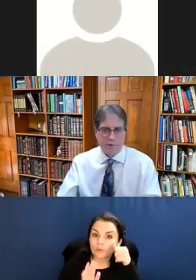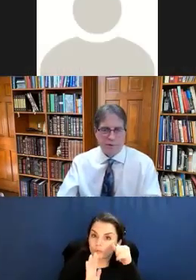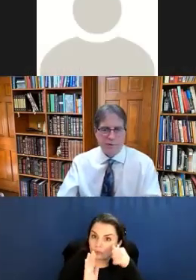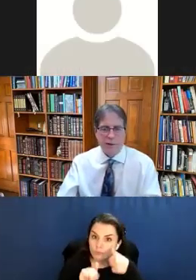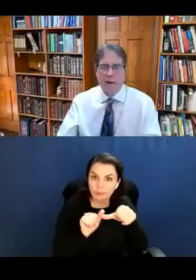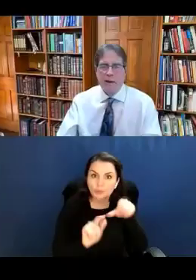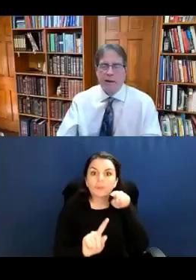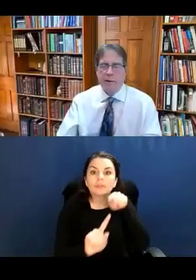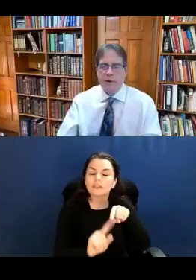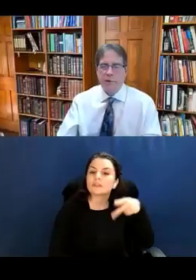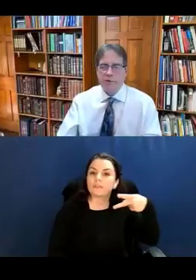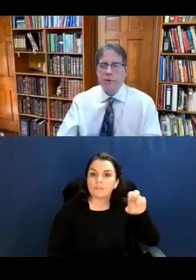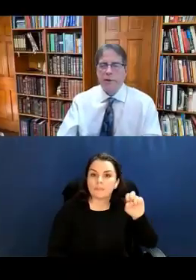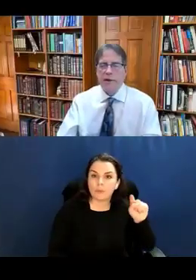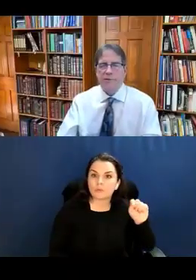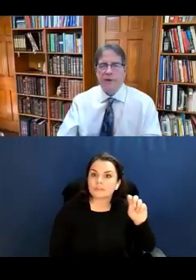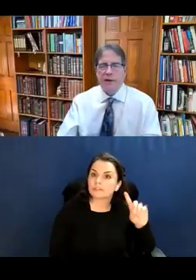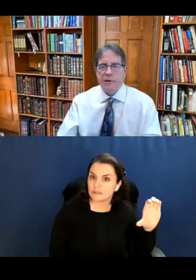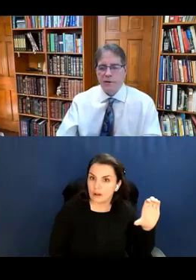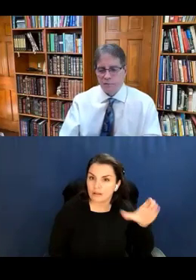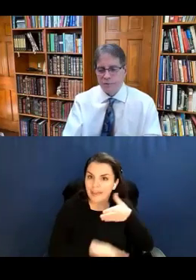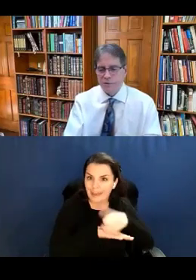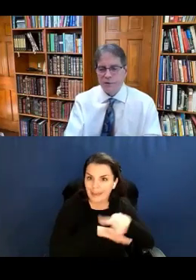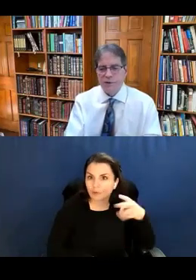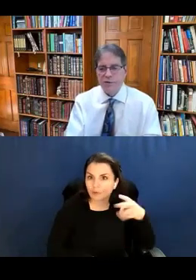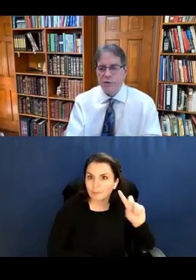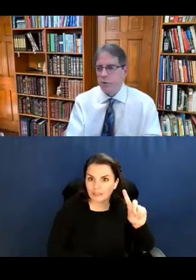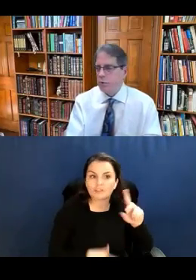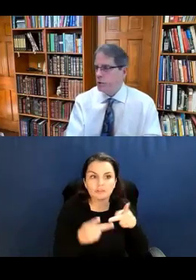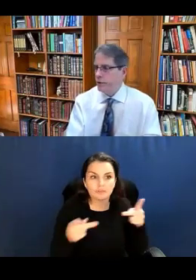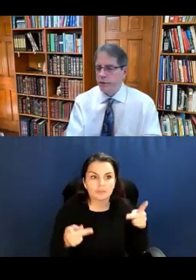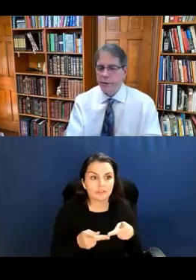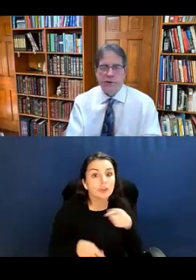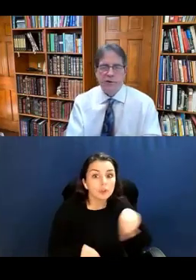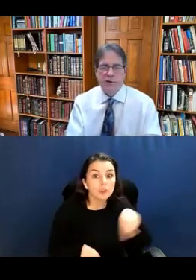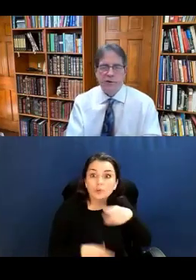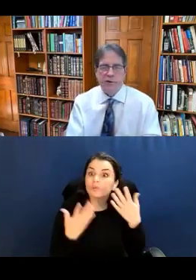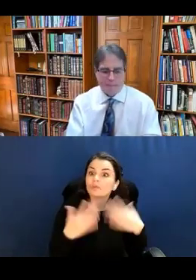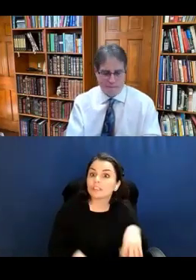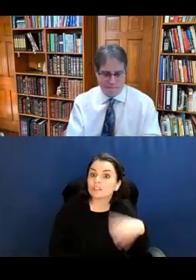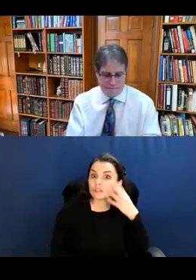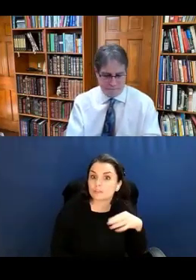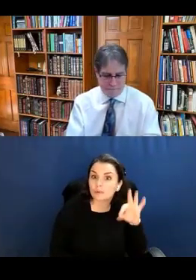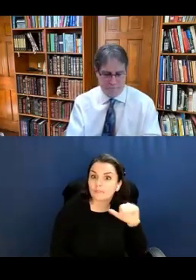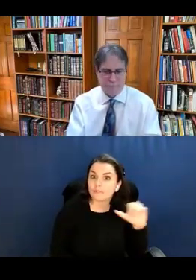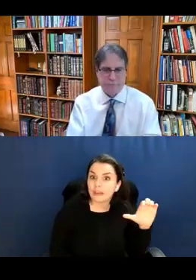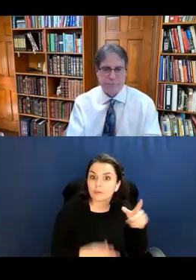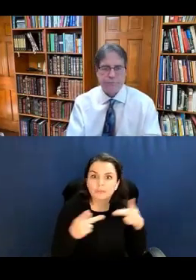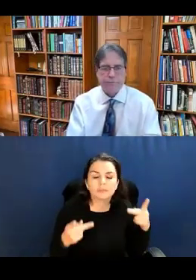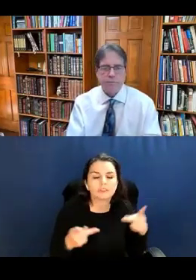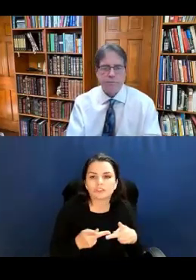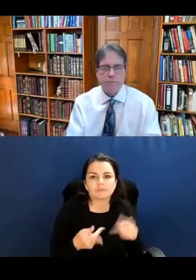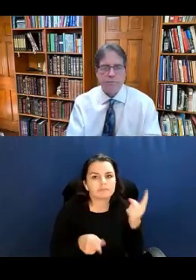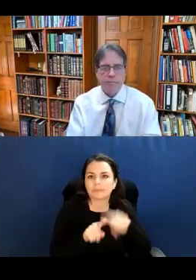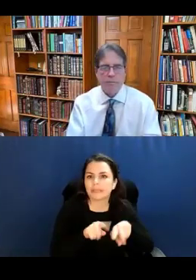equivalent positions. Anyone who's already had a faculty level position is no longer eligible.